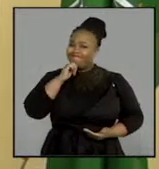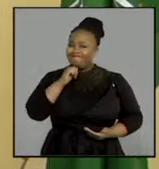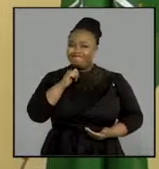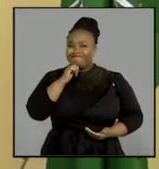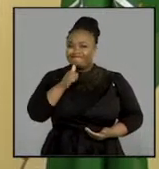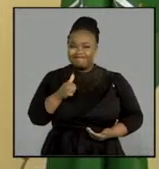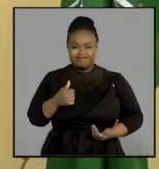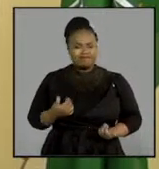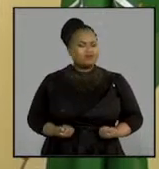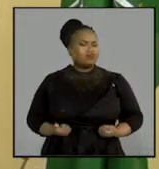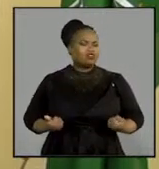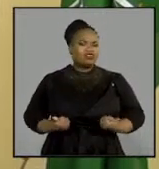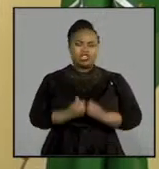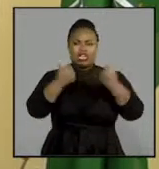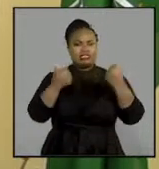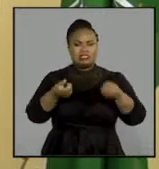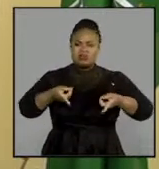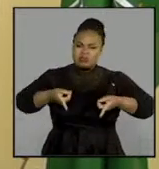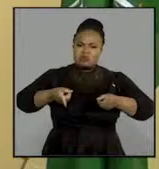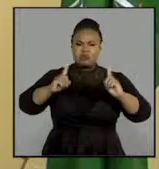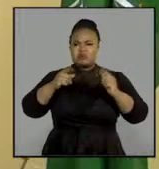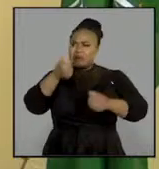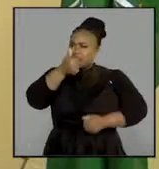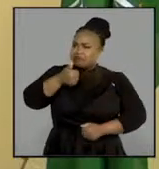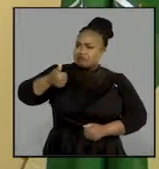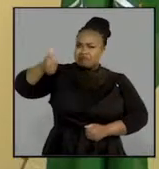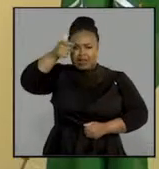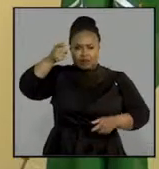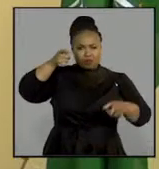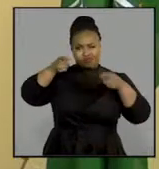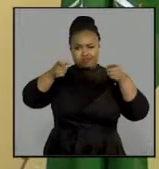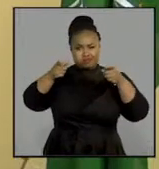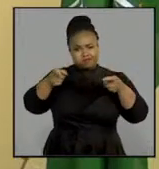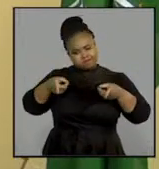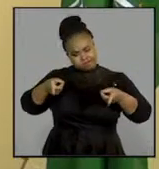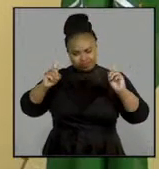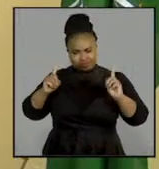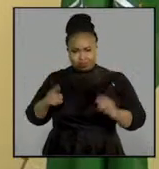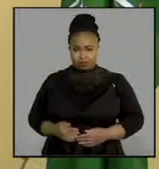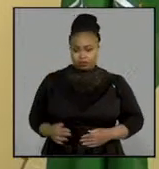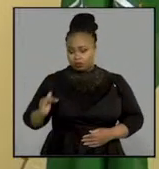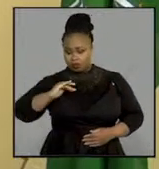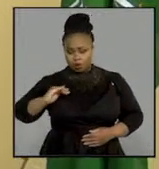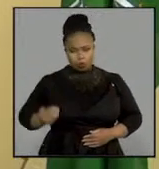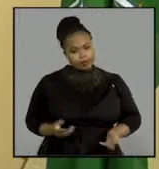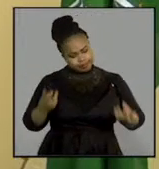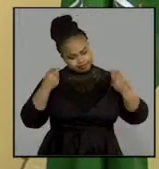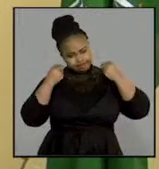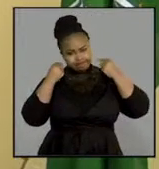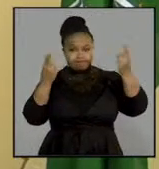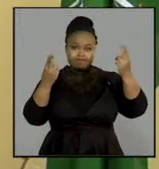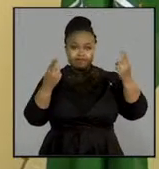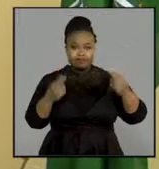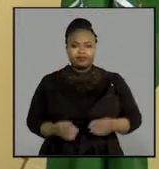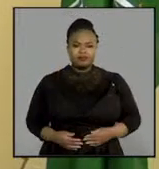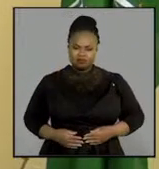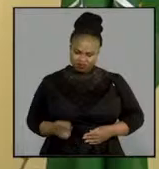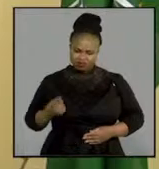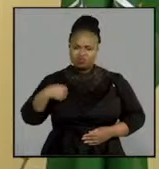Despite the dangers of challenging apartheid authorities, they asserted their